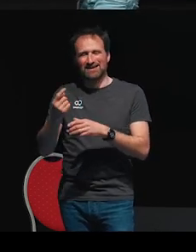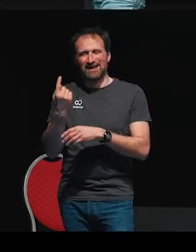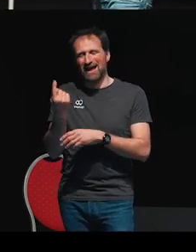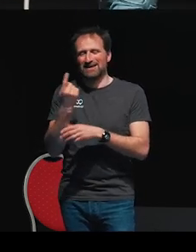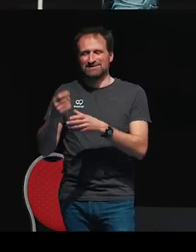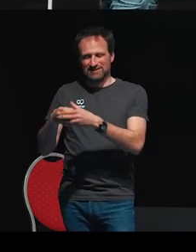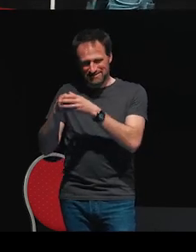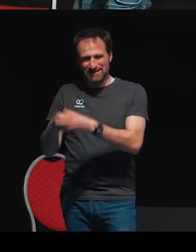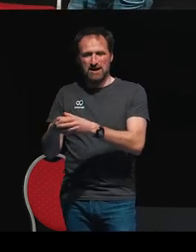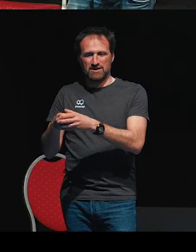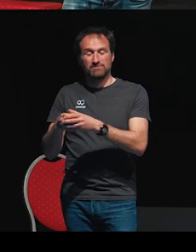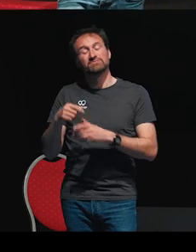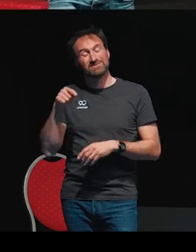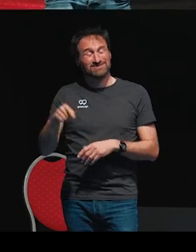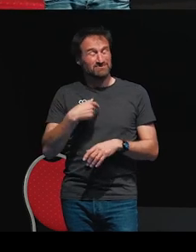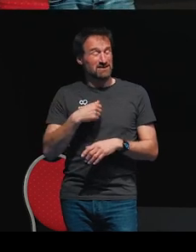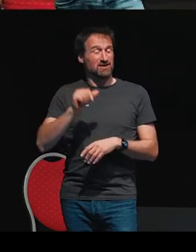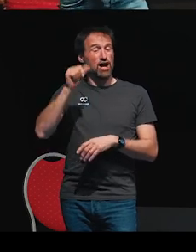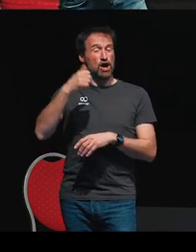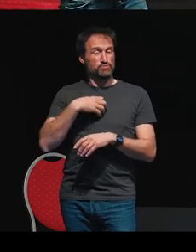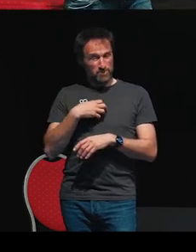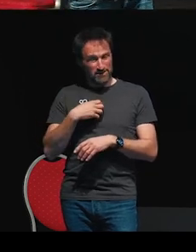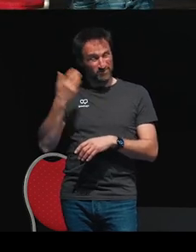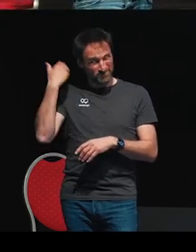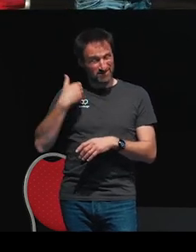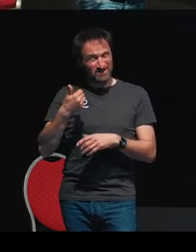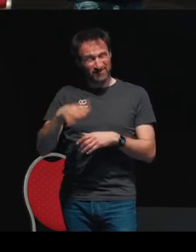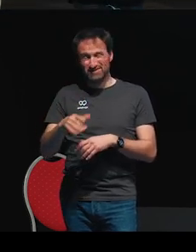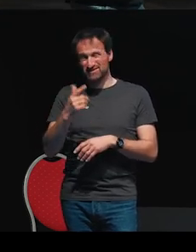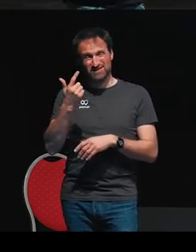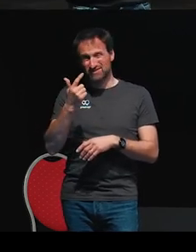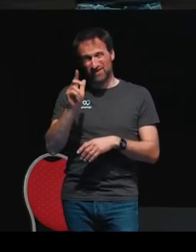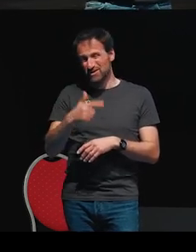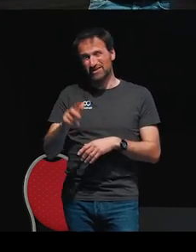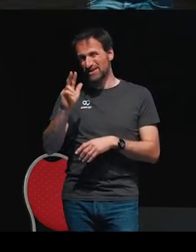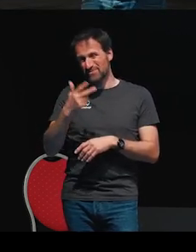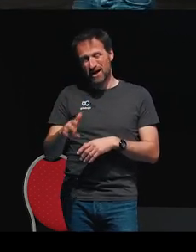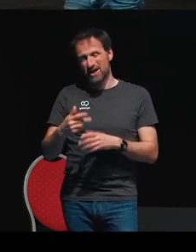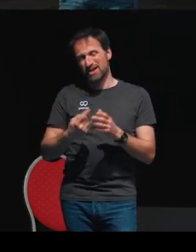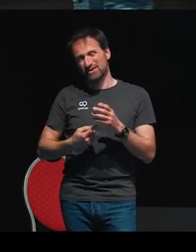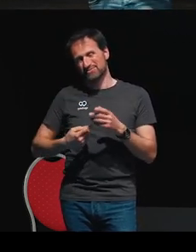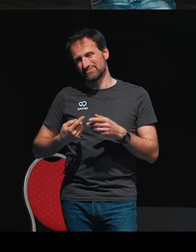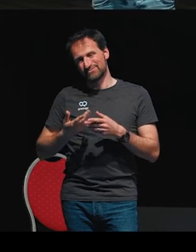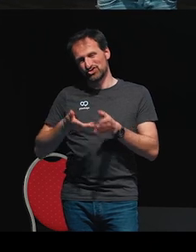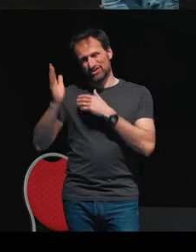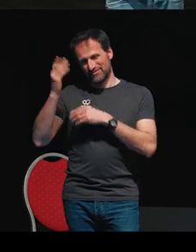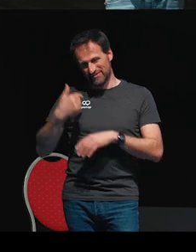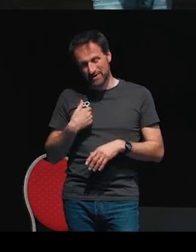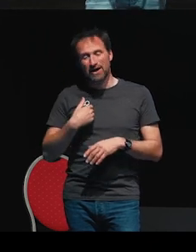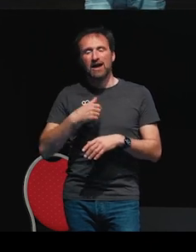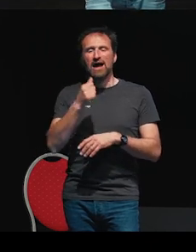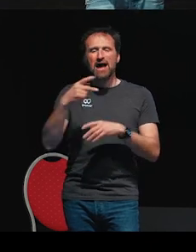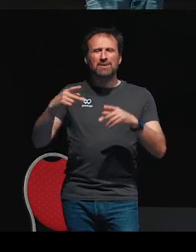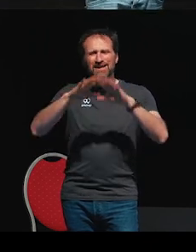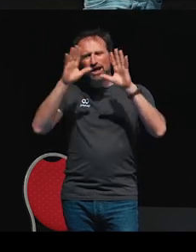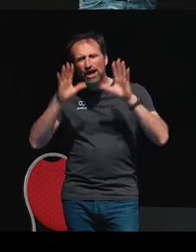principles or problems, because I messed it up, I guess, more than twice. Huh? You start with an application, you create this service that